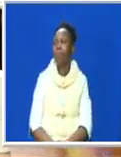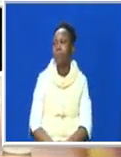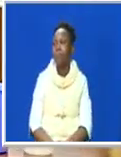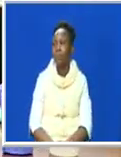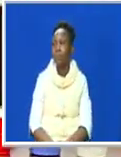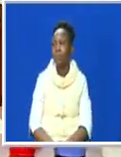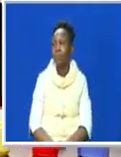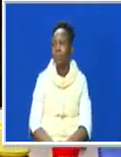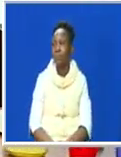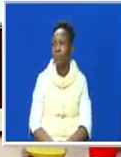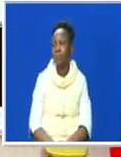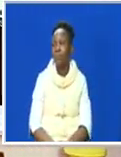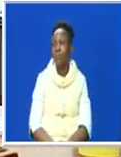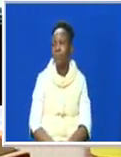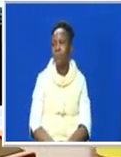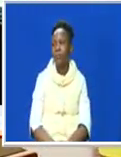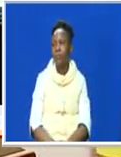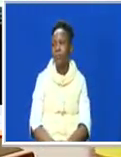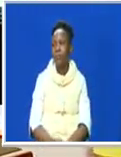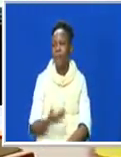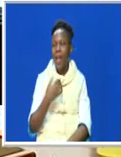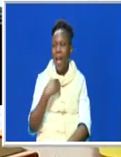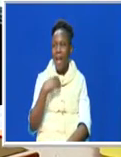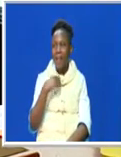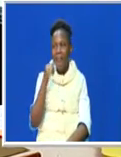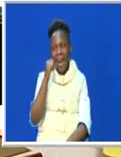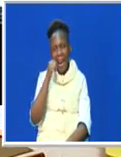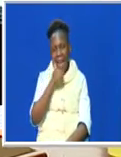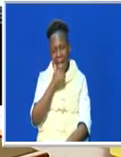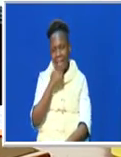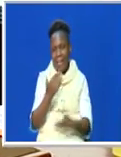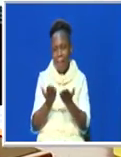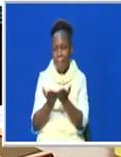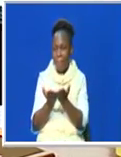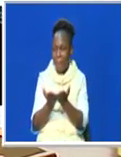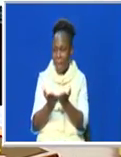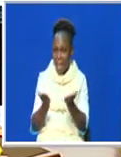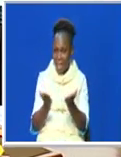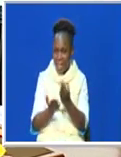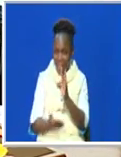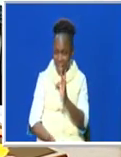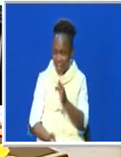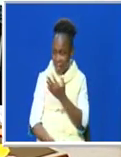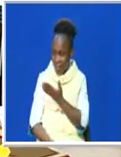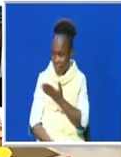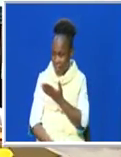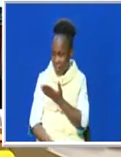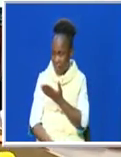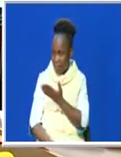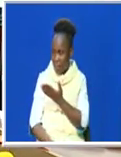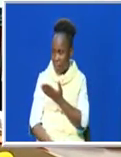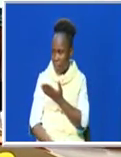Again, here I have my lovely plates. I have three plates.